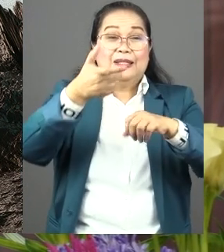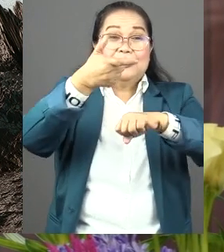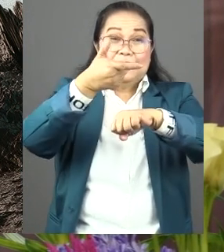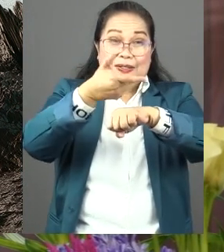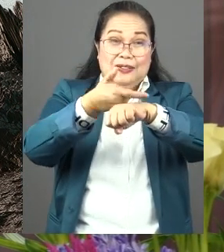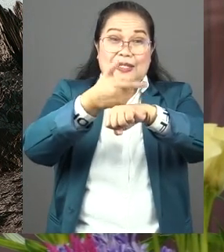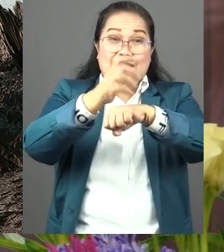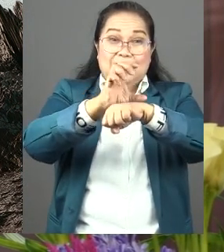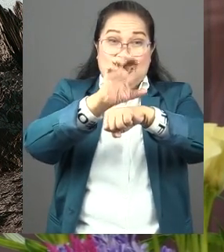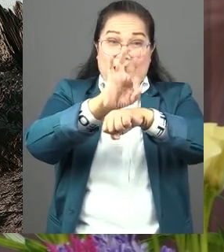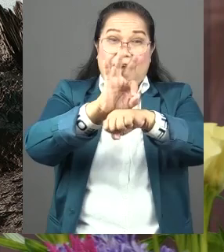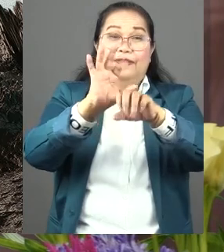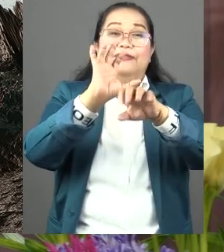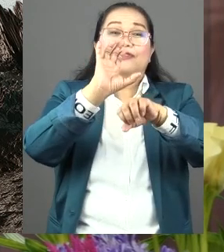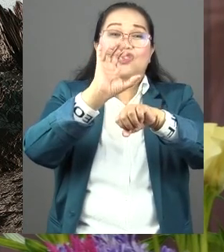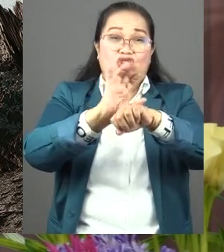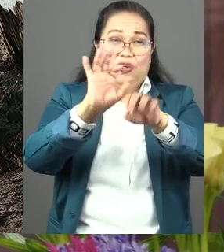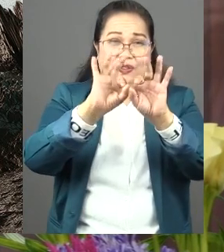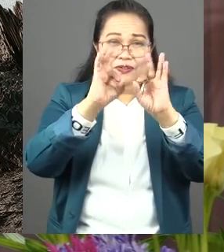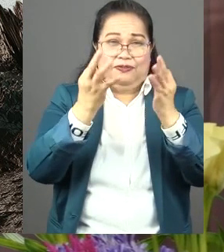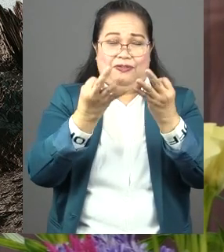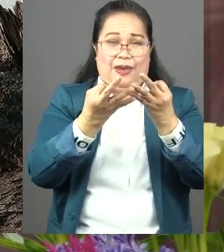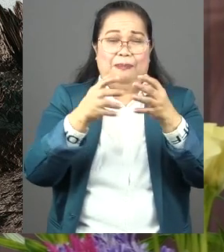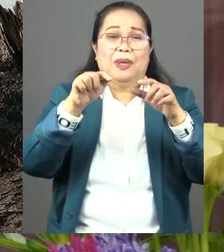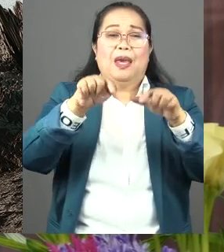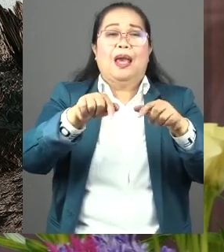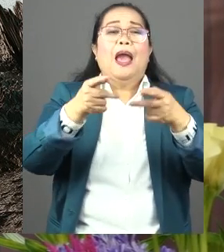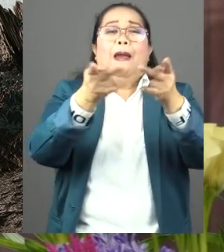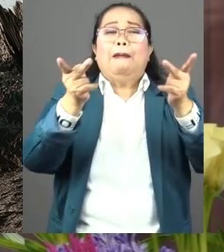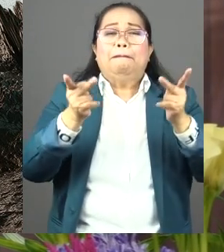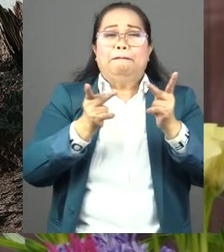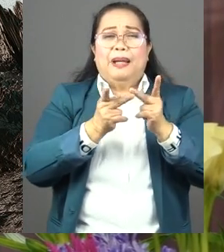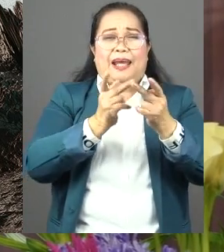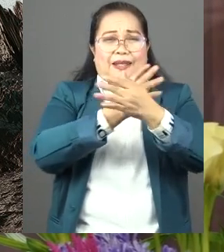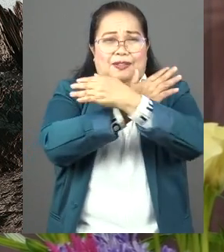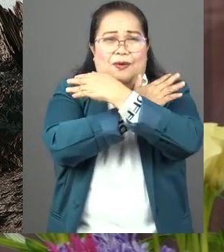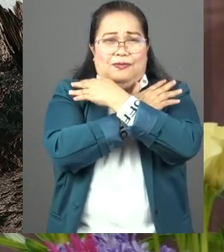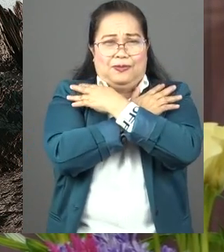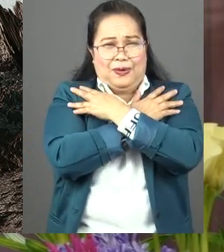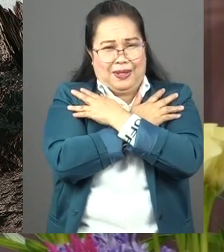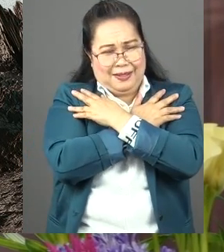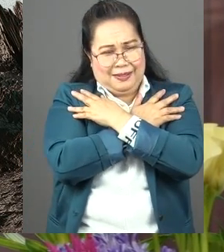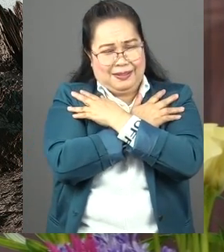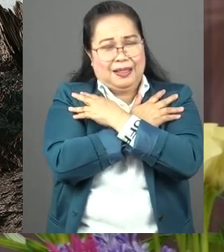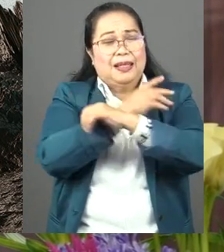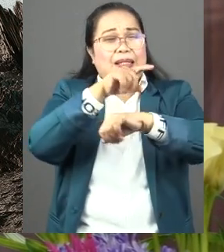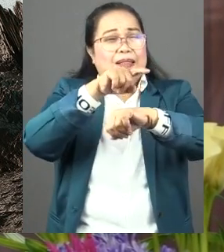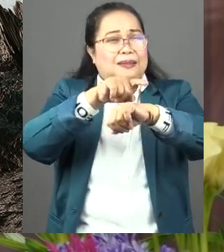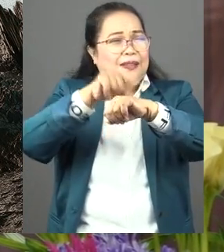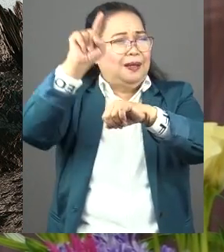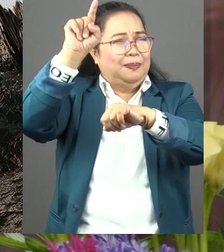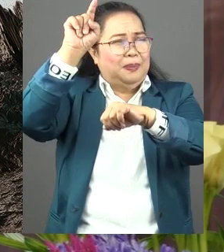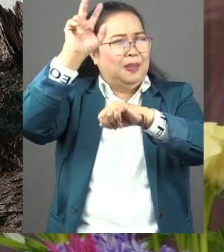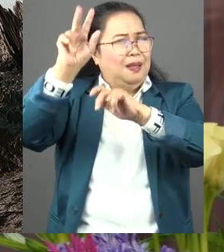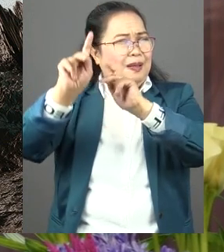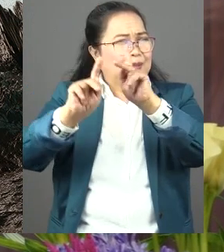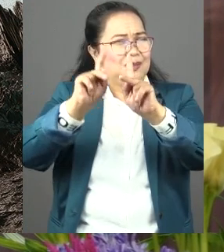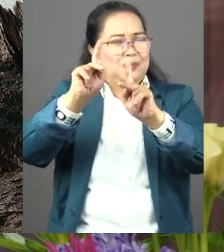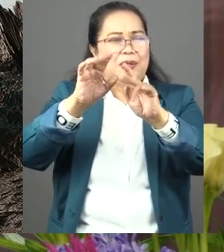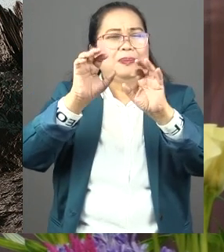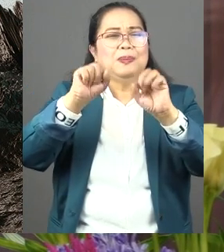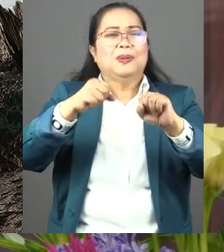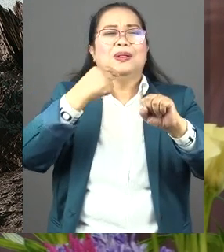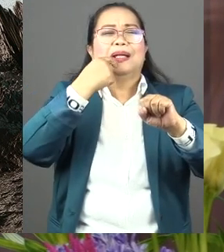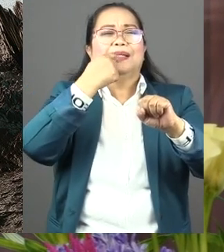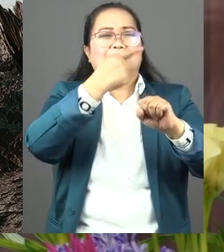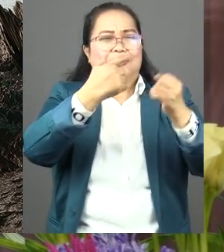church family be an oasis of rest, be a time where God's people can affirm